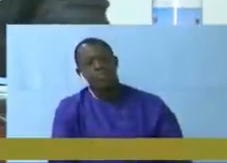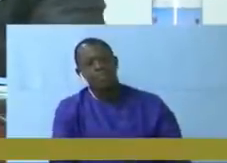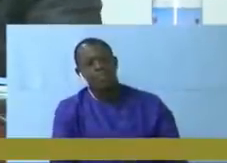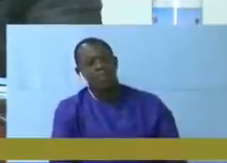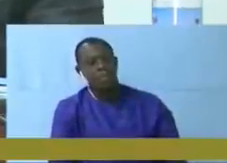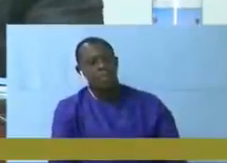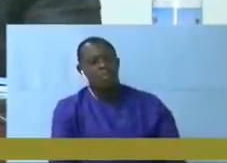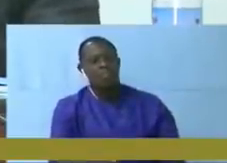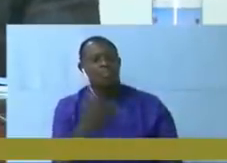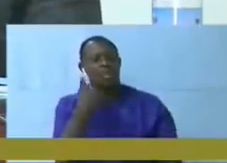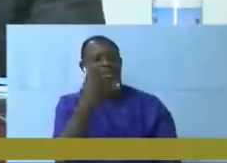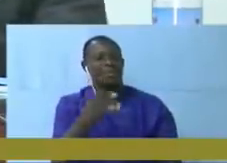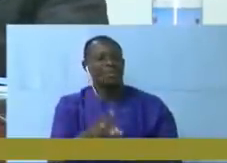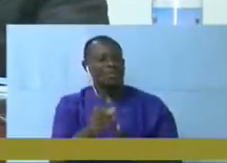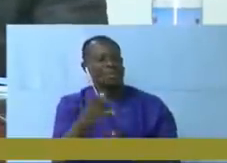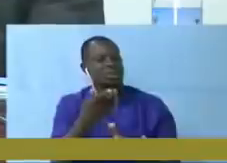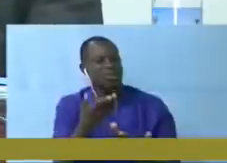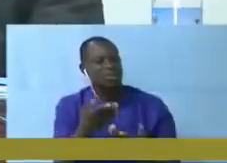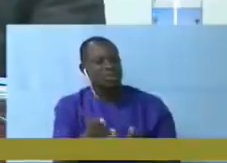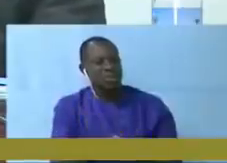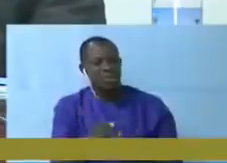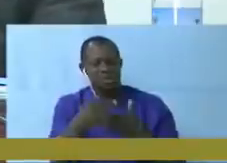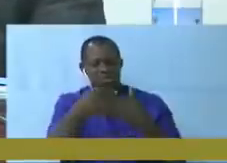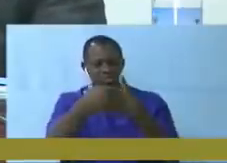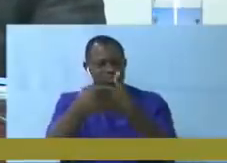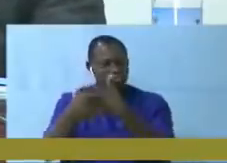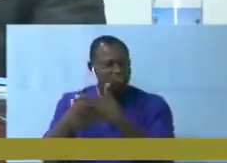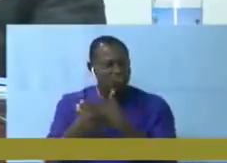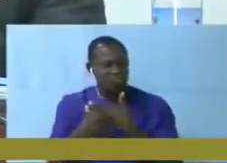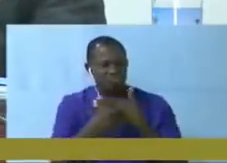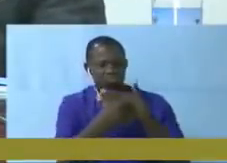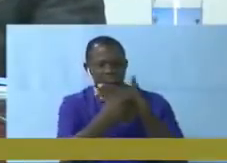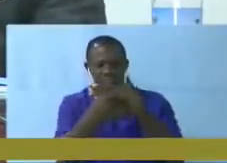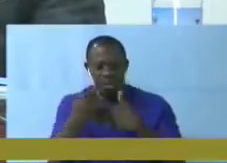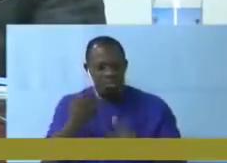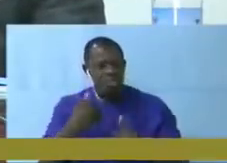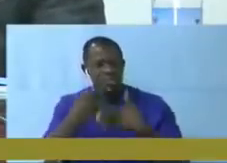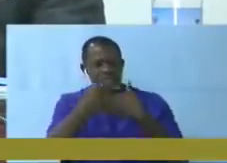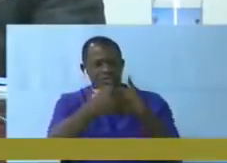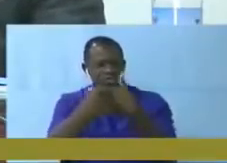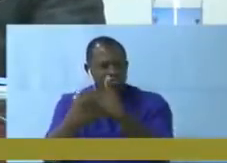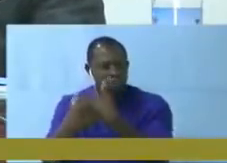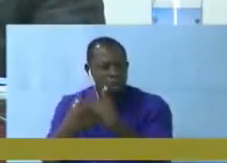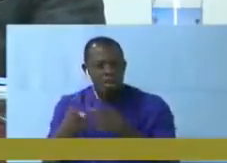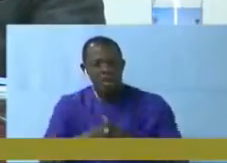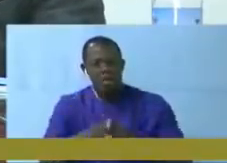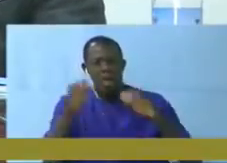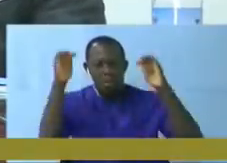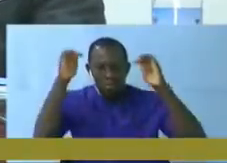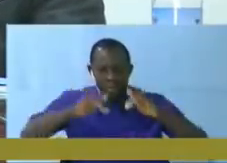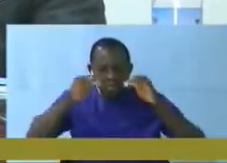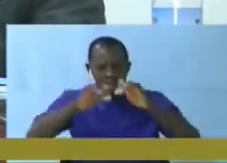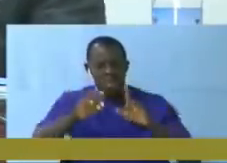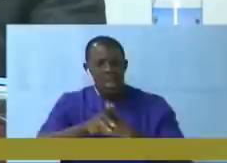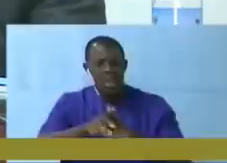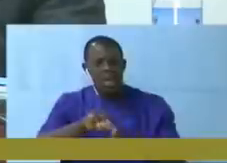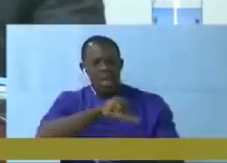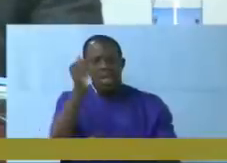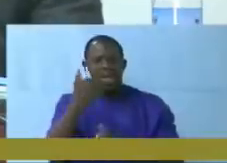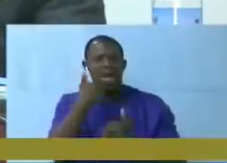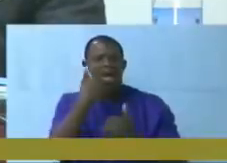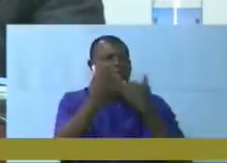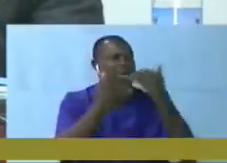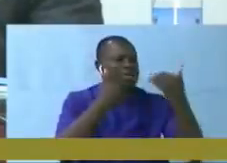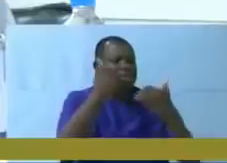What was the purpose of these consultations, of these public consultations and request for